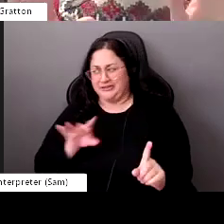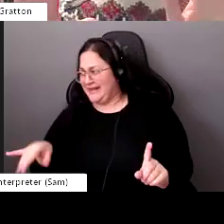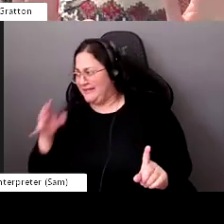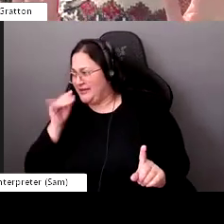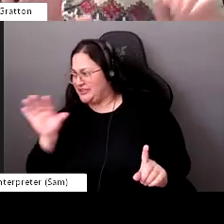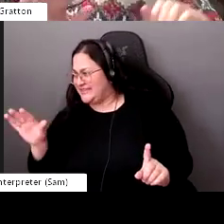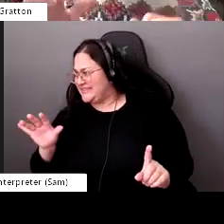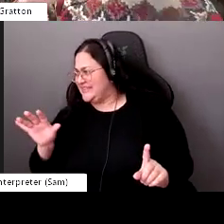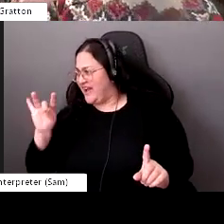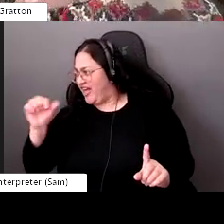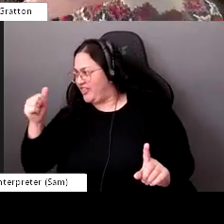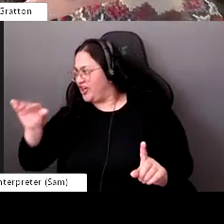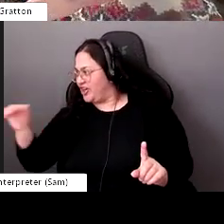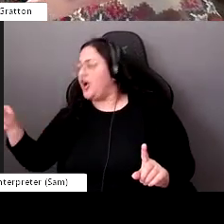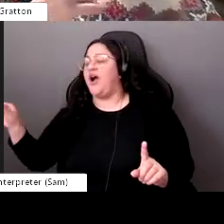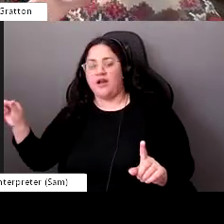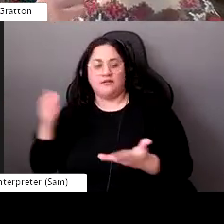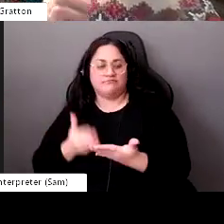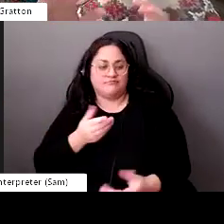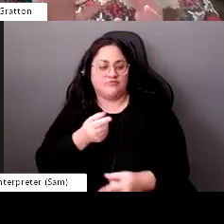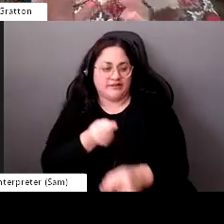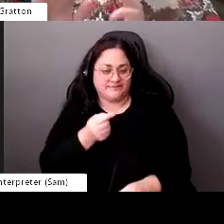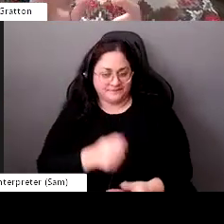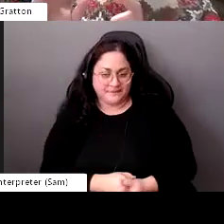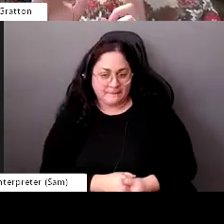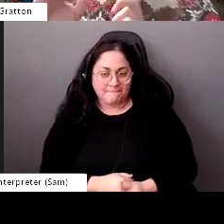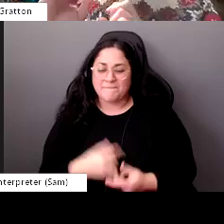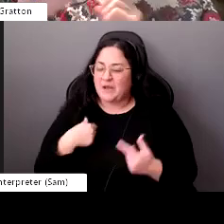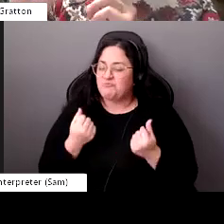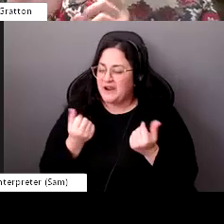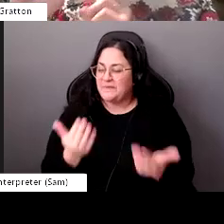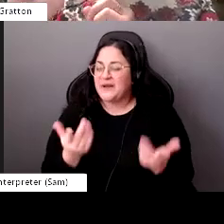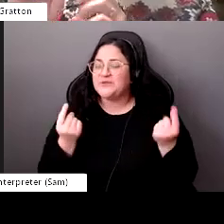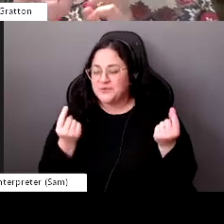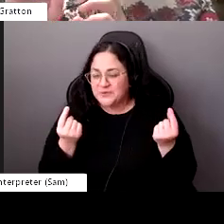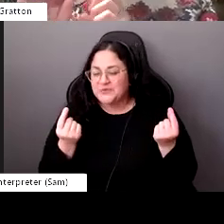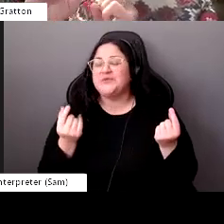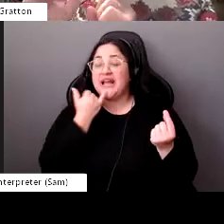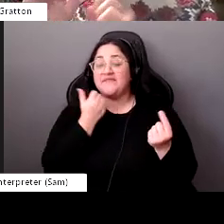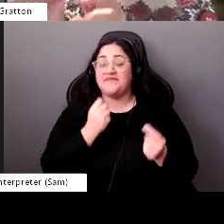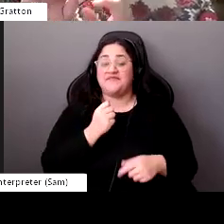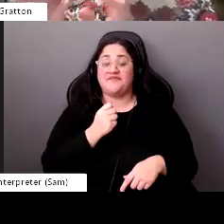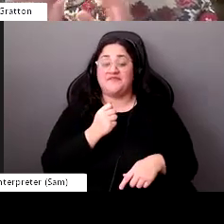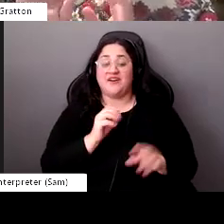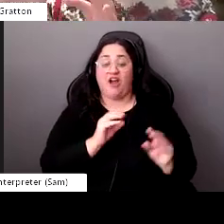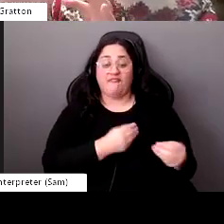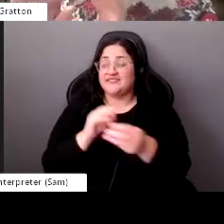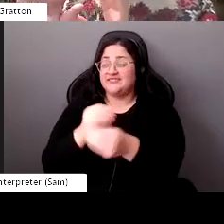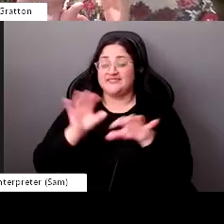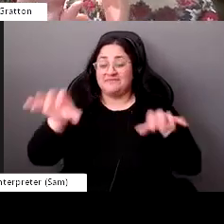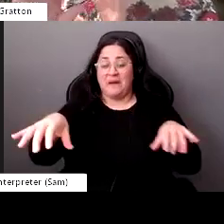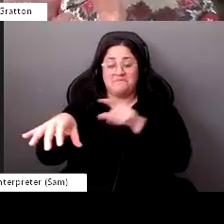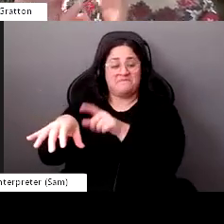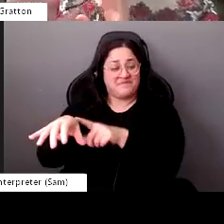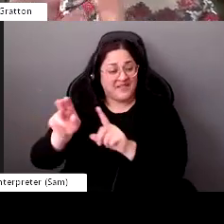in Inuktitut, you call someone at the Iqaluit office and you send them the email in advance and say, hey, does this make sense?